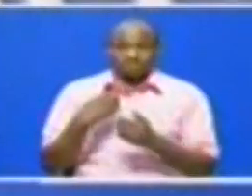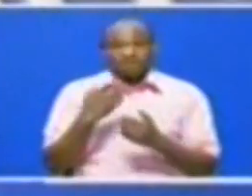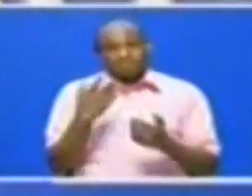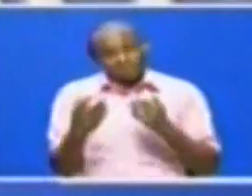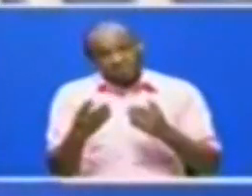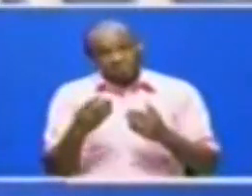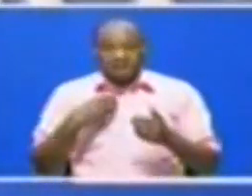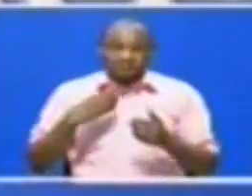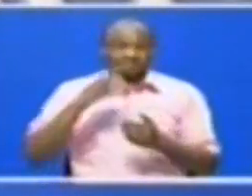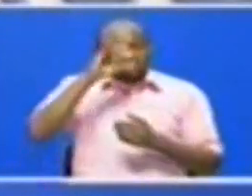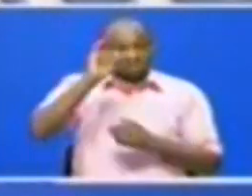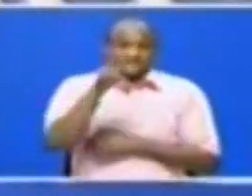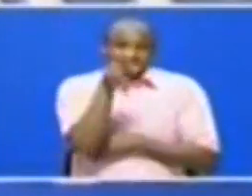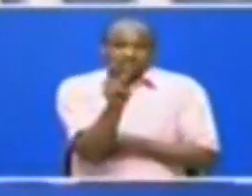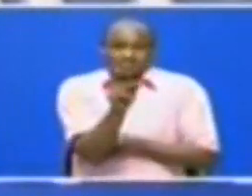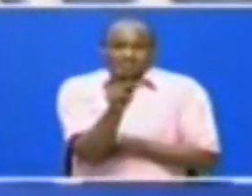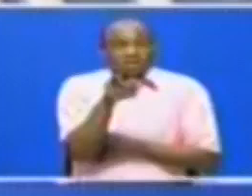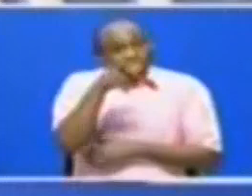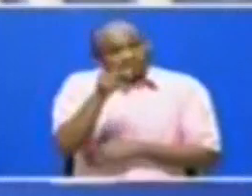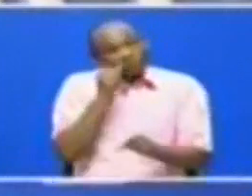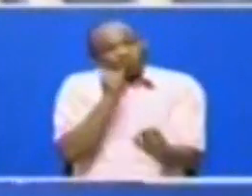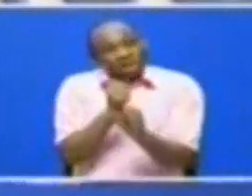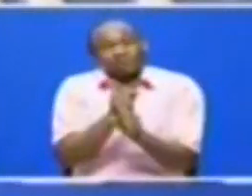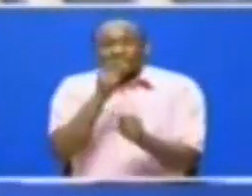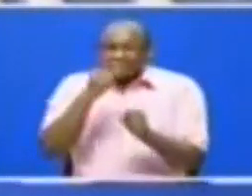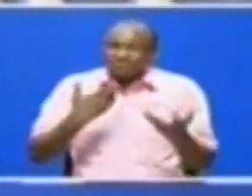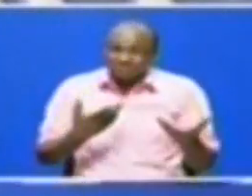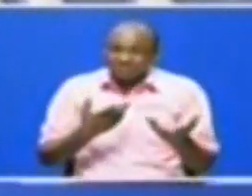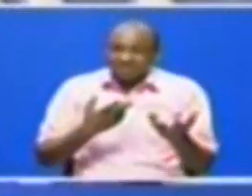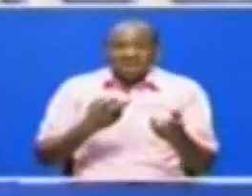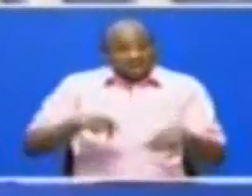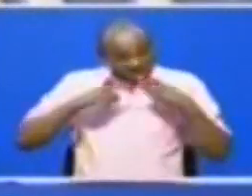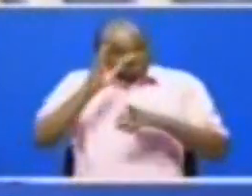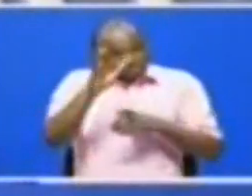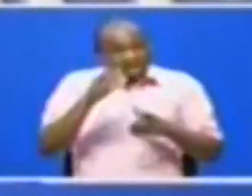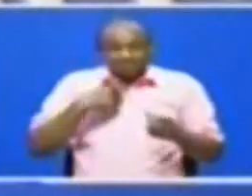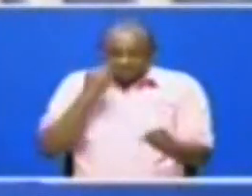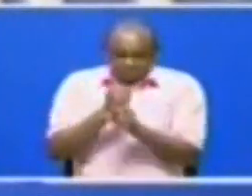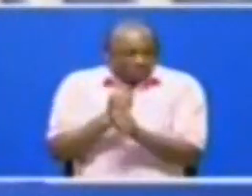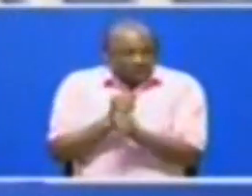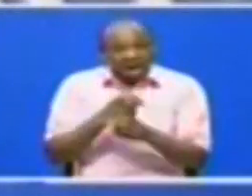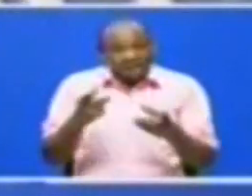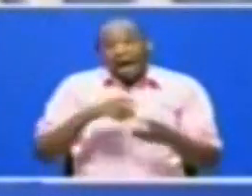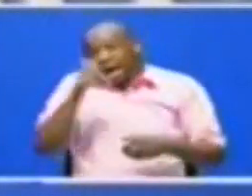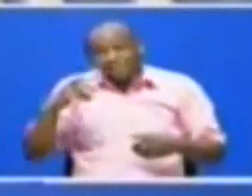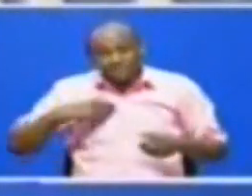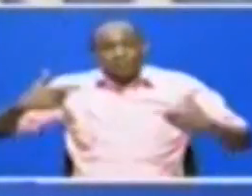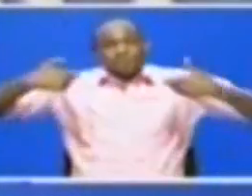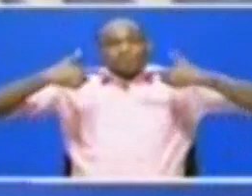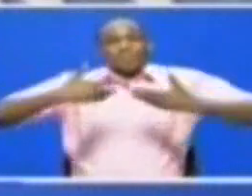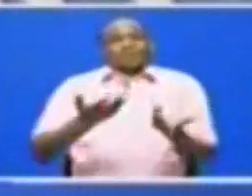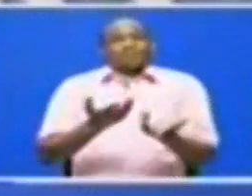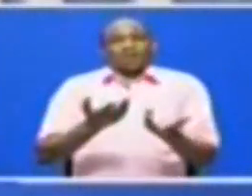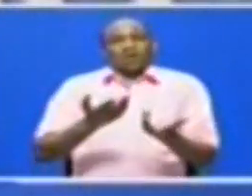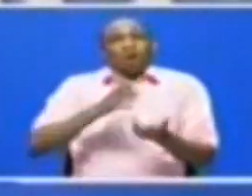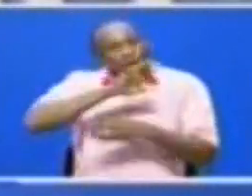of Justice Maraga who is prepared to sacrifice his life and his career. Yet every Kenyan is determined